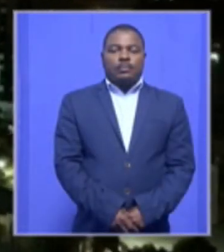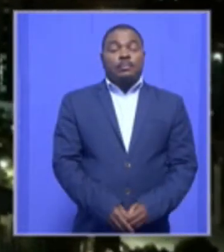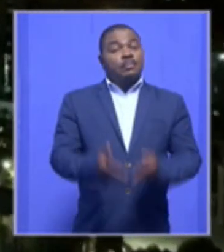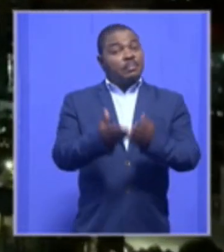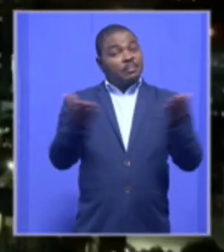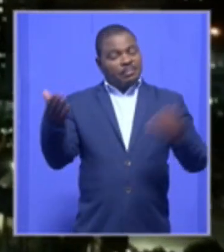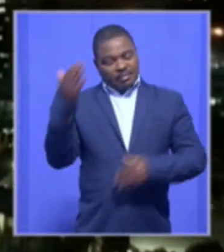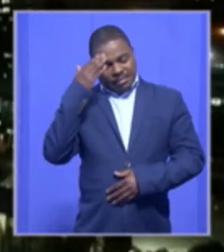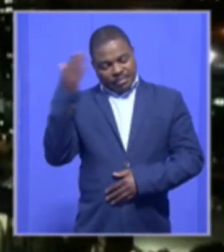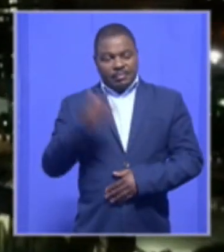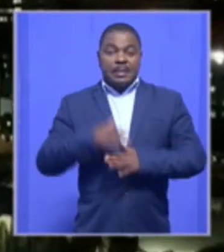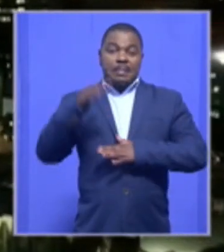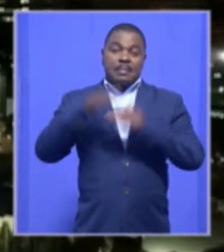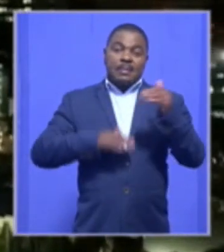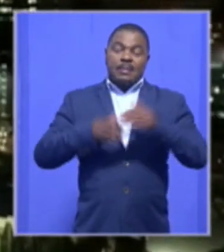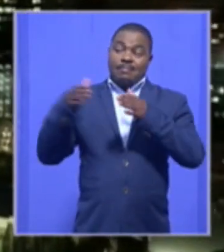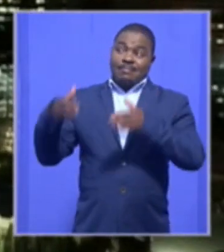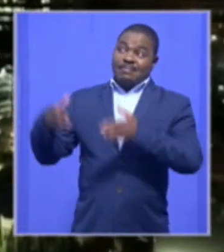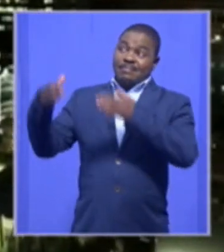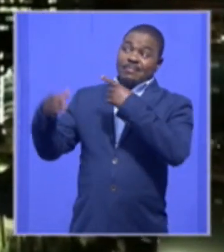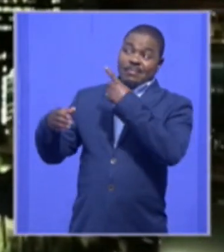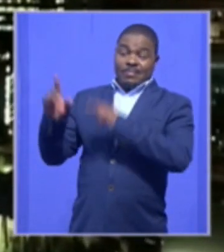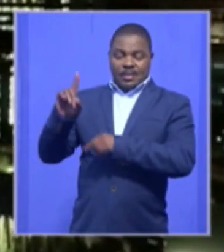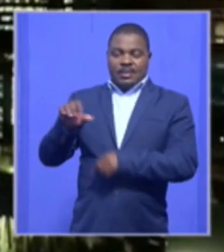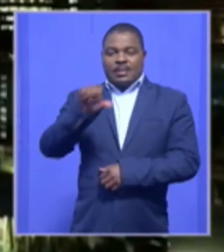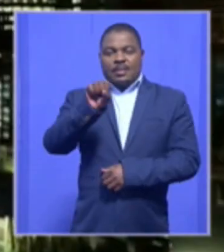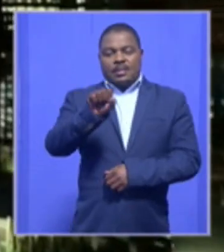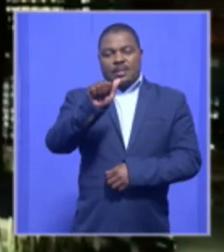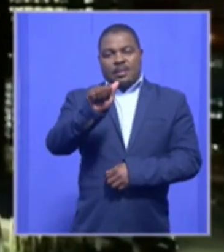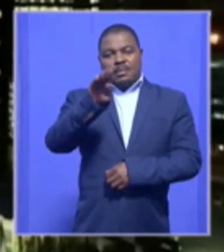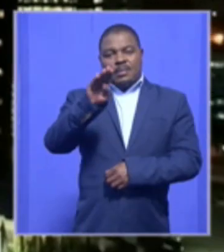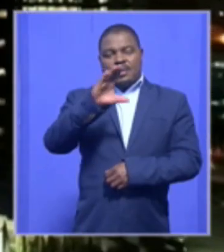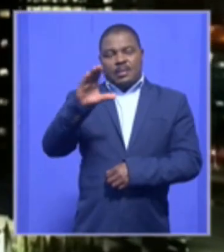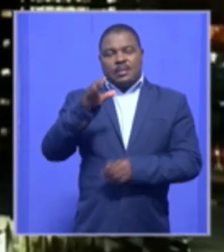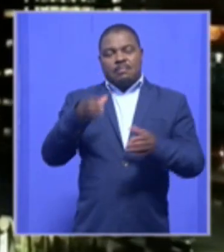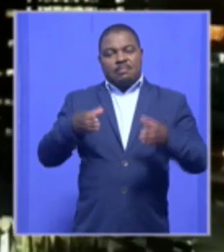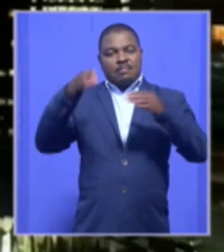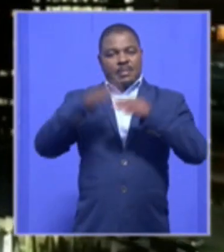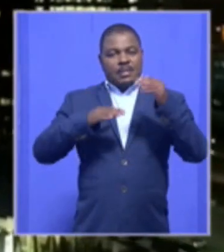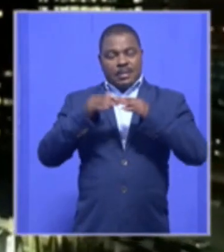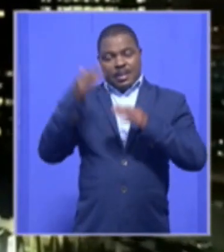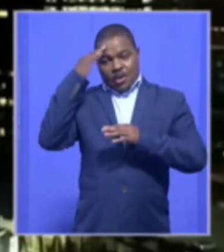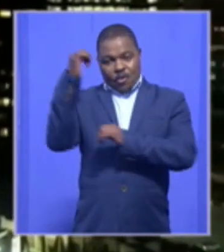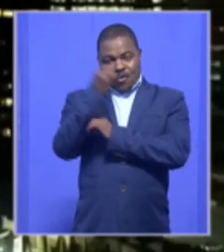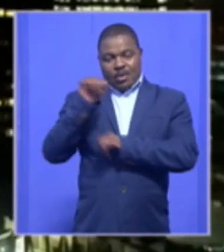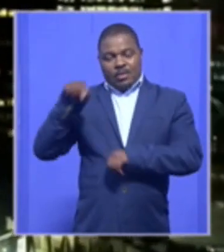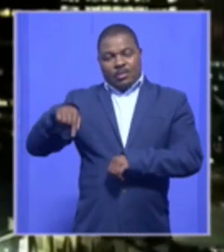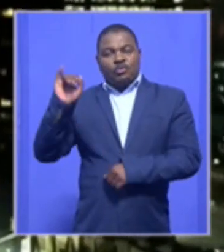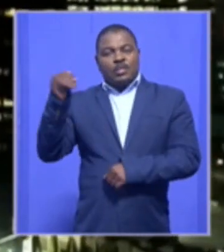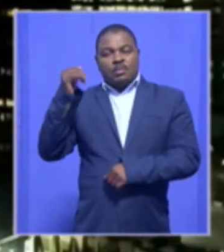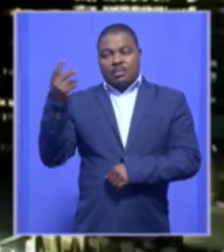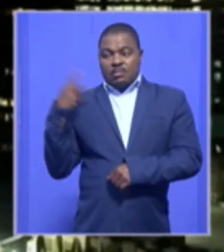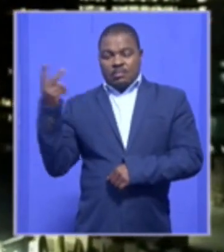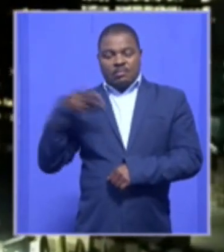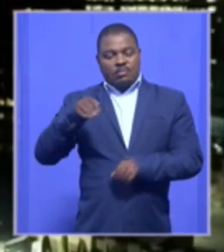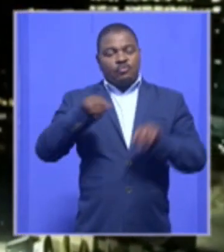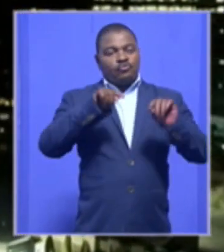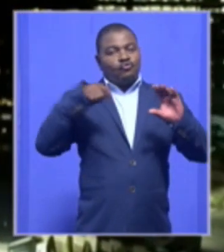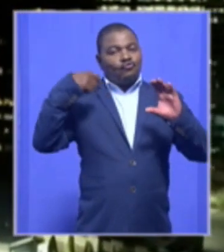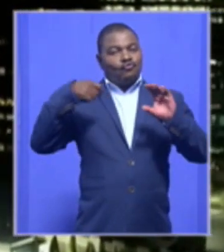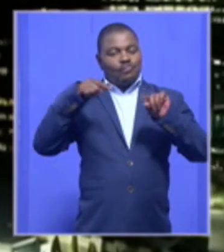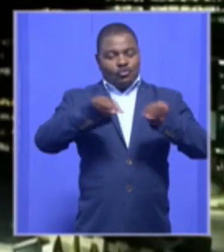Bešo Nthobela seswantšho se ke dikantoro kgolo tša SABC tše di lego ka Auckland Park gomme re na re gaša ka mono Studio 10. Molotšana wo